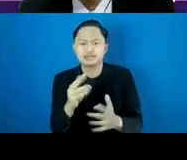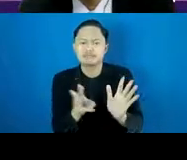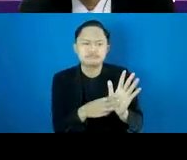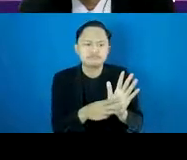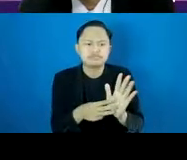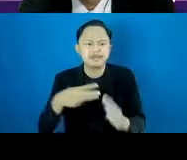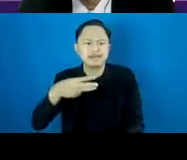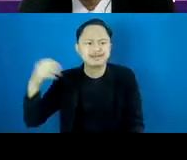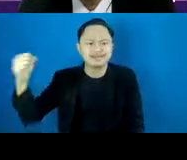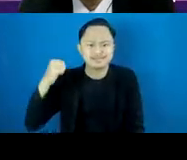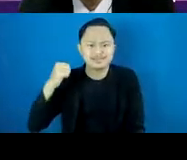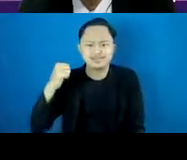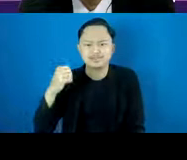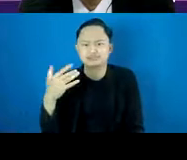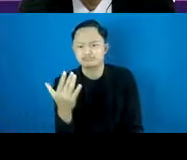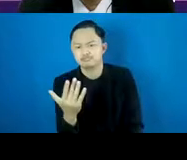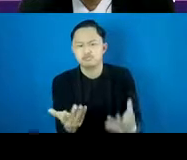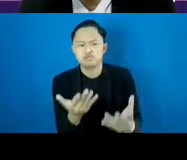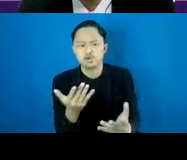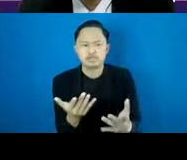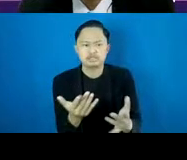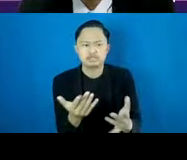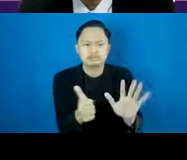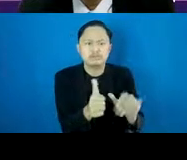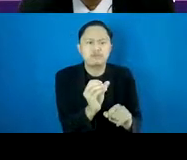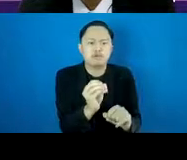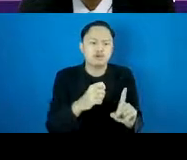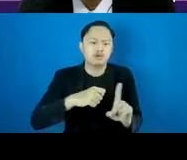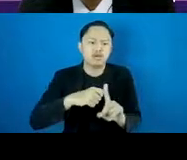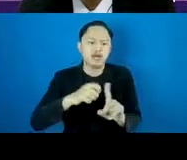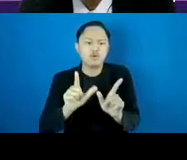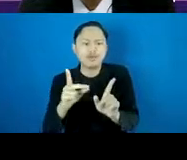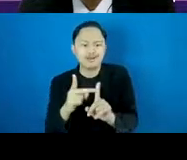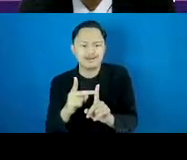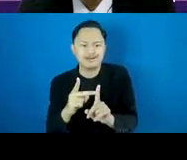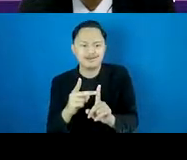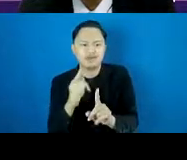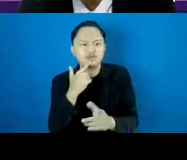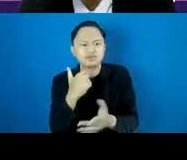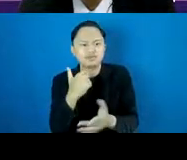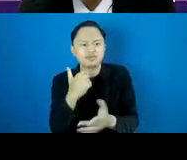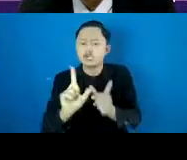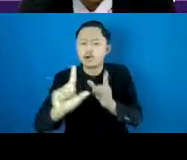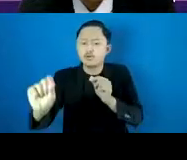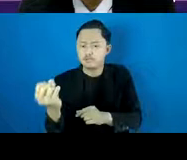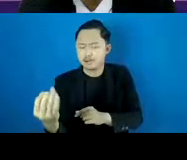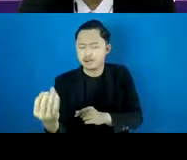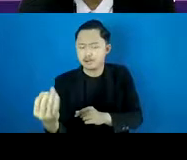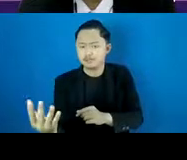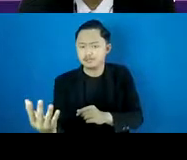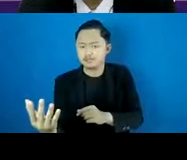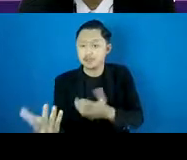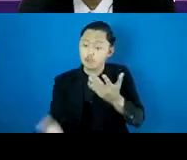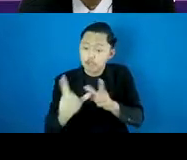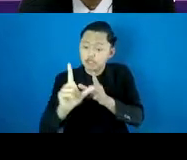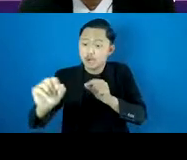over 116 kilowatt hours. That route is having both a very high stop speed as